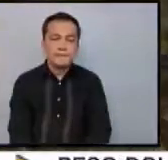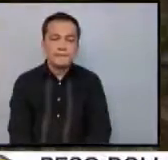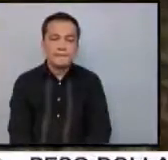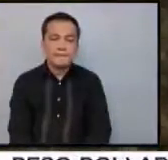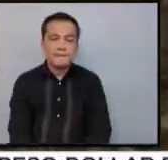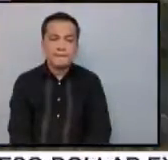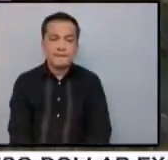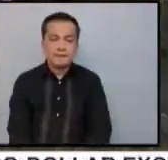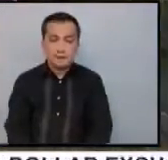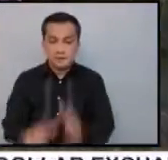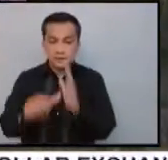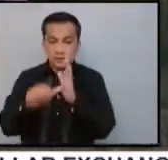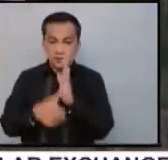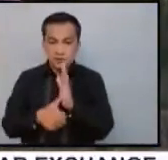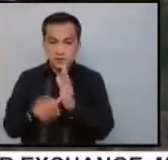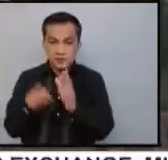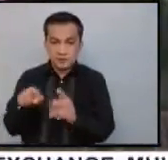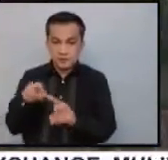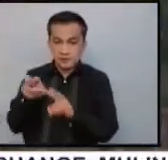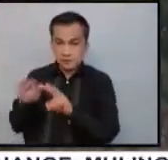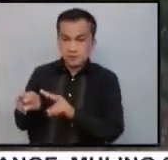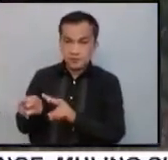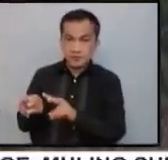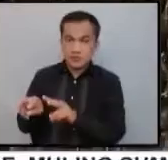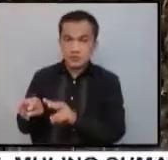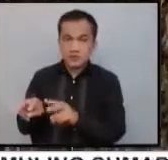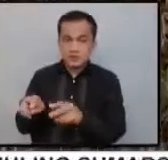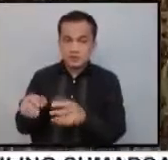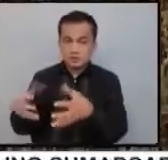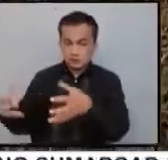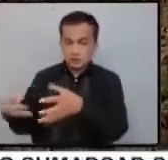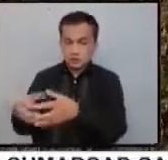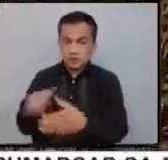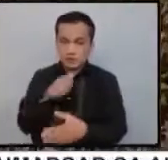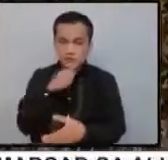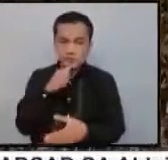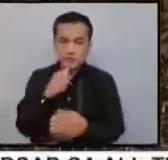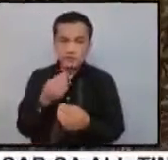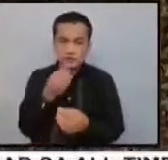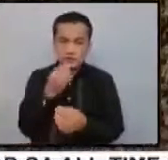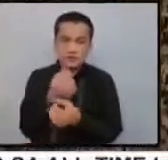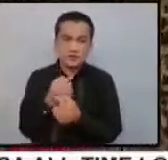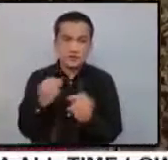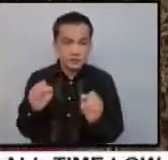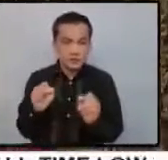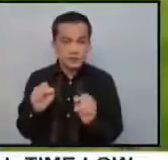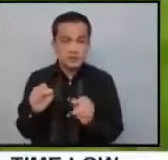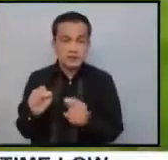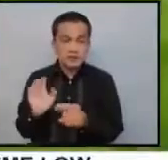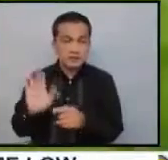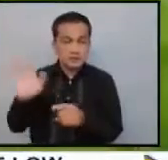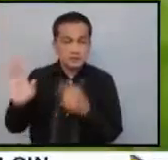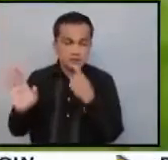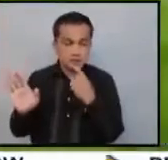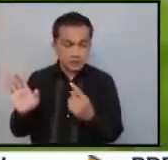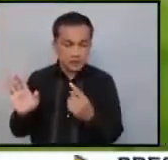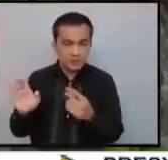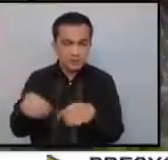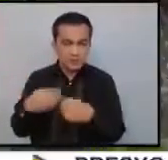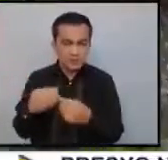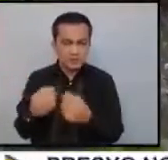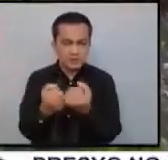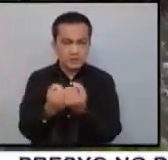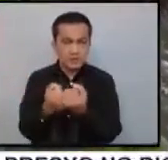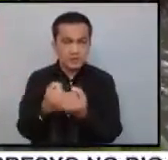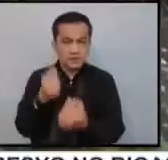Binigyang din niya rin dayan ang pagtutok sa sektor na agrikultura para sa food security sa bansa. Kaya naman, sabi niya, nagbibigay ng suporta ang